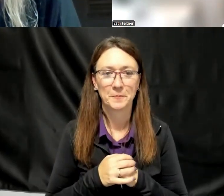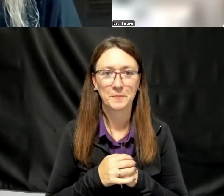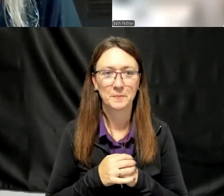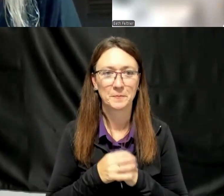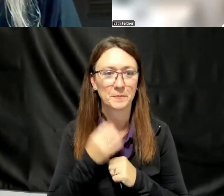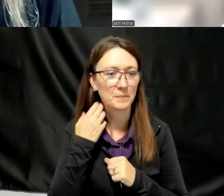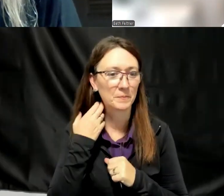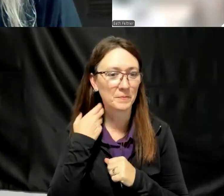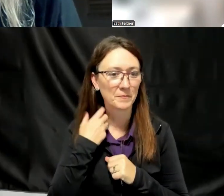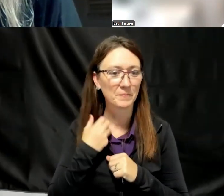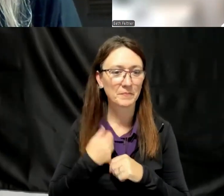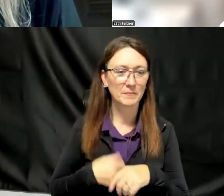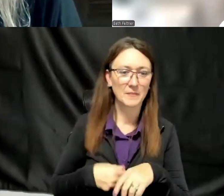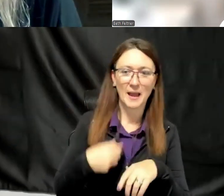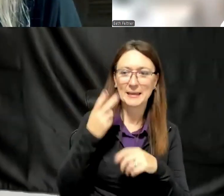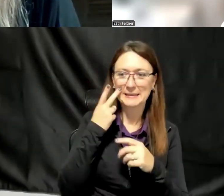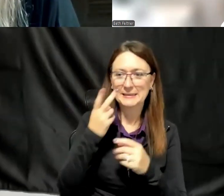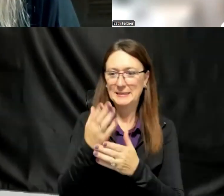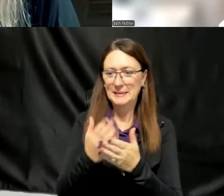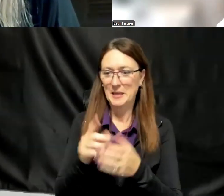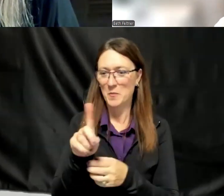I can see you've been answering some already.